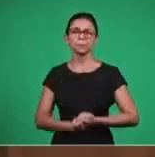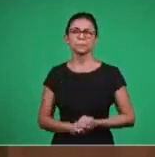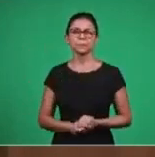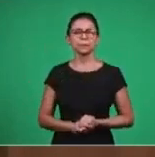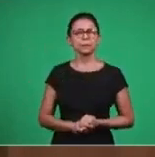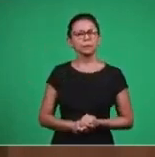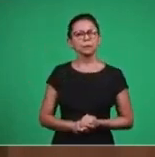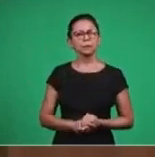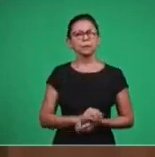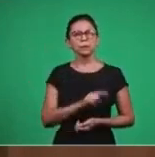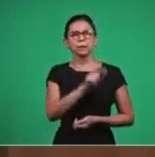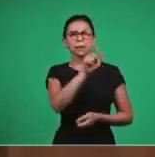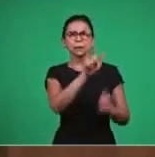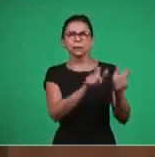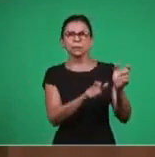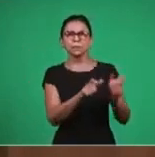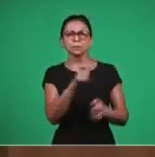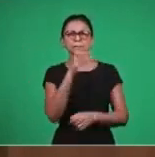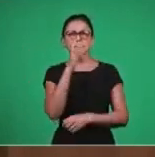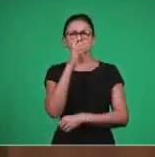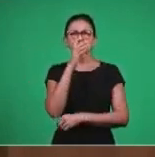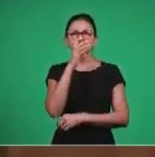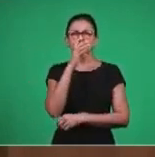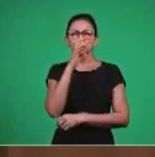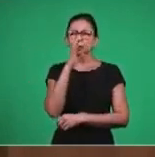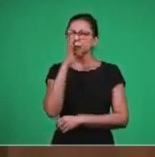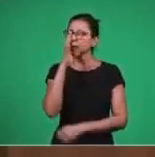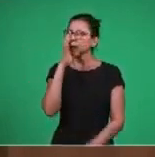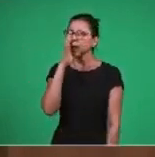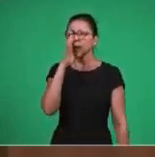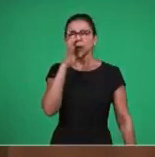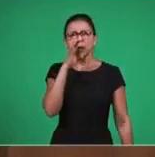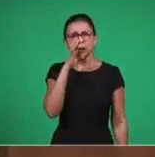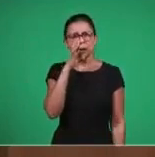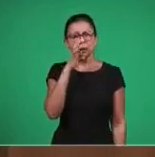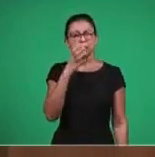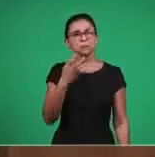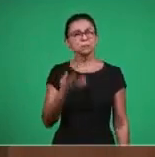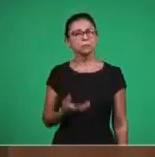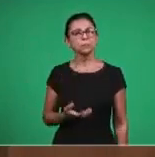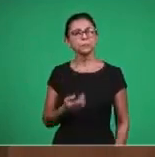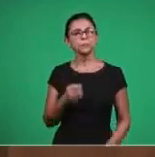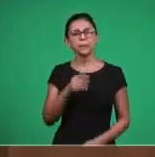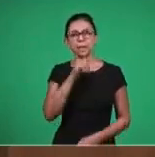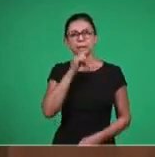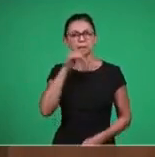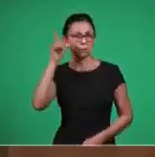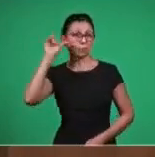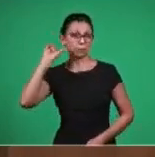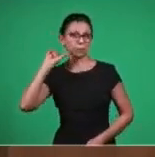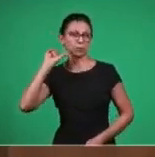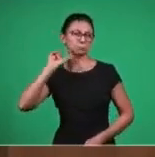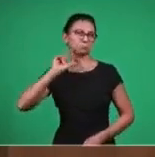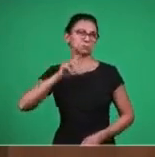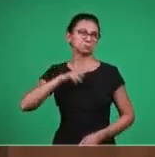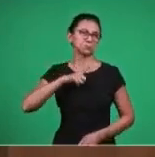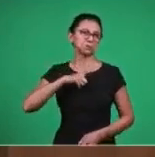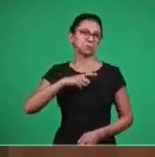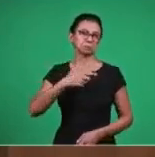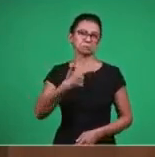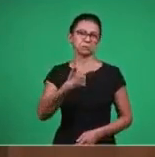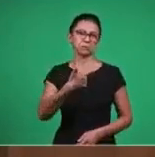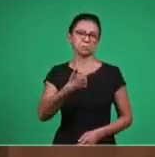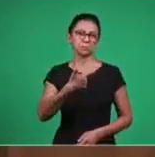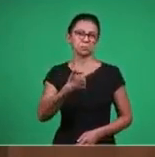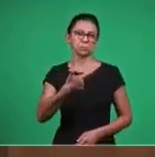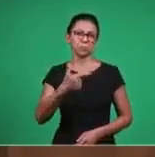meetings, how much they admire. And they, like for example, yesterday, they had at